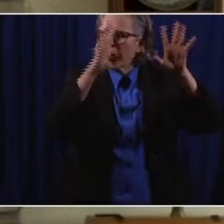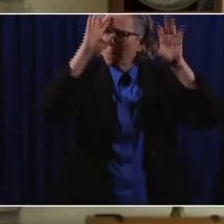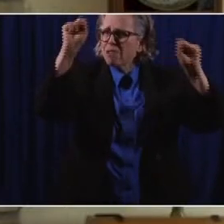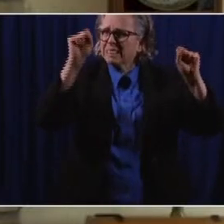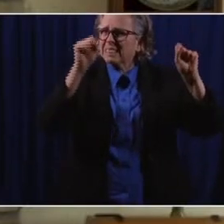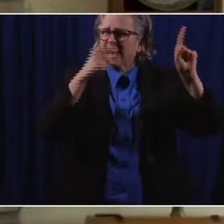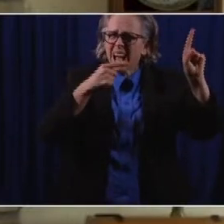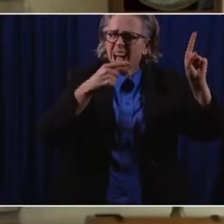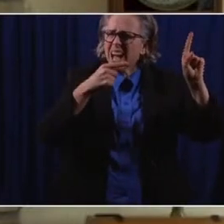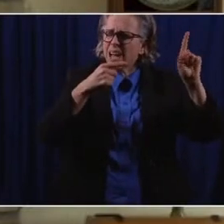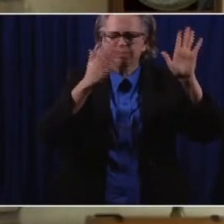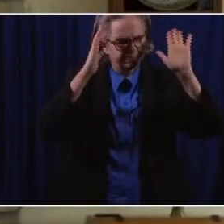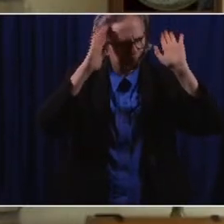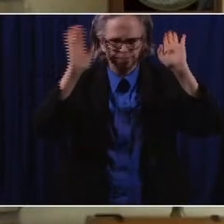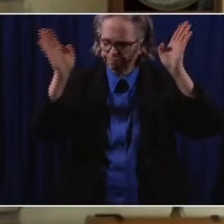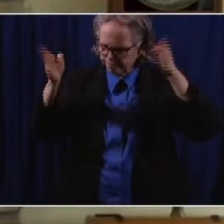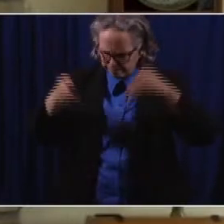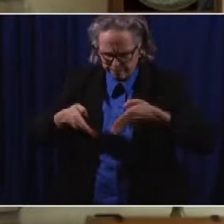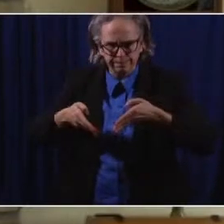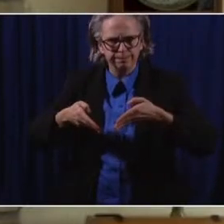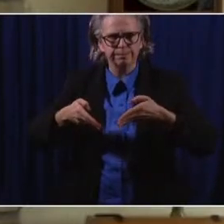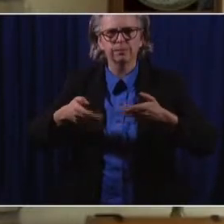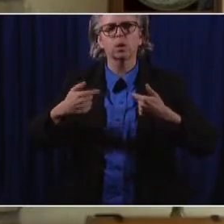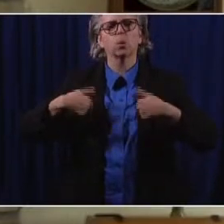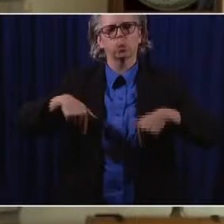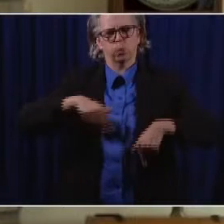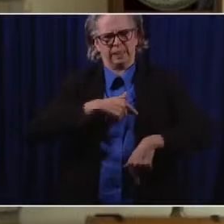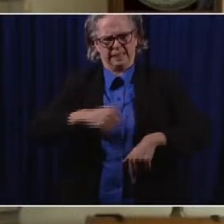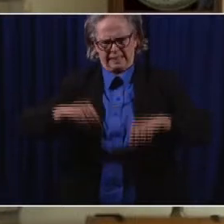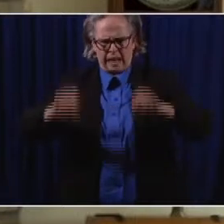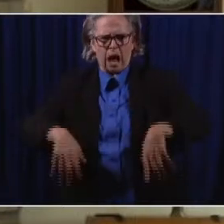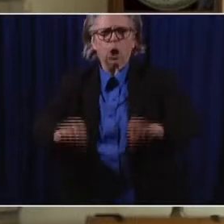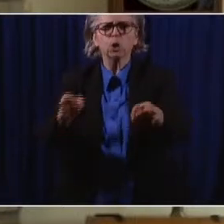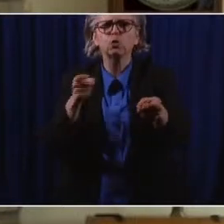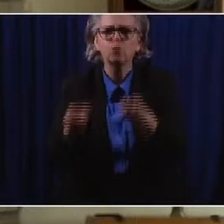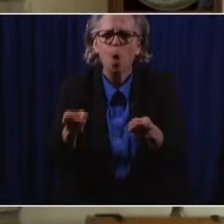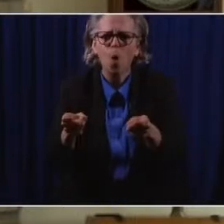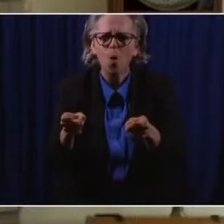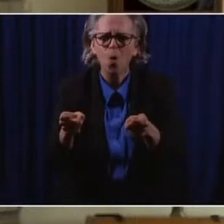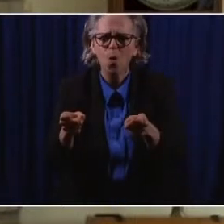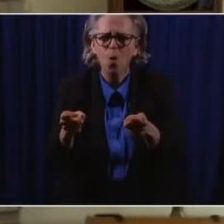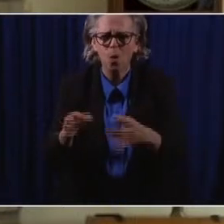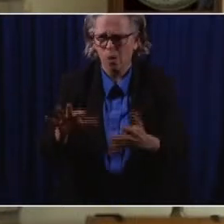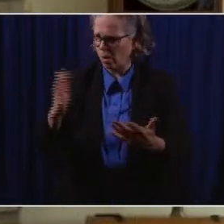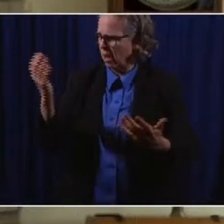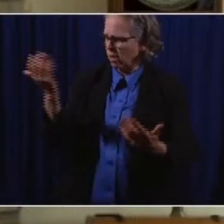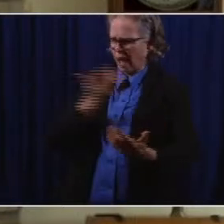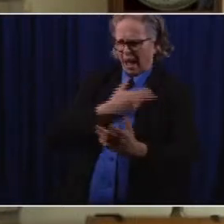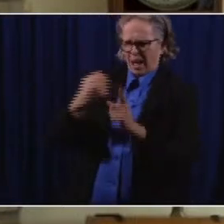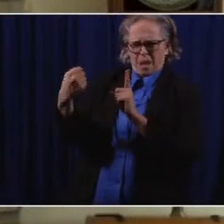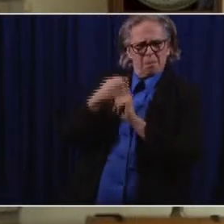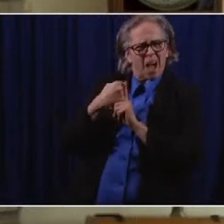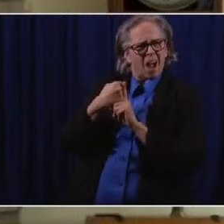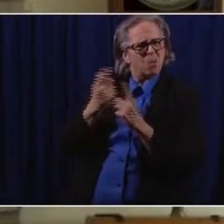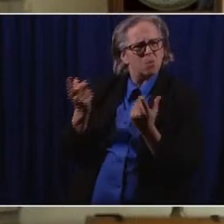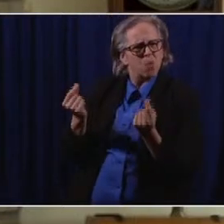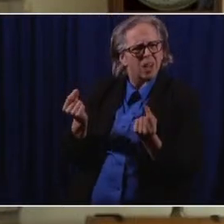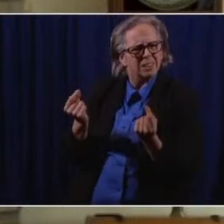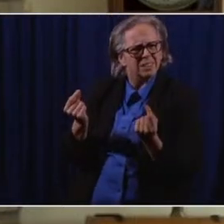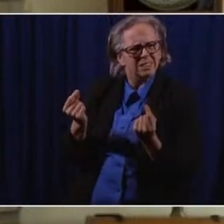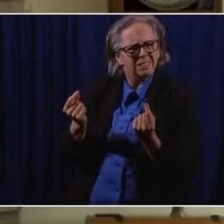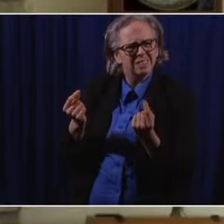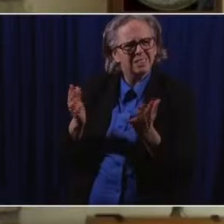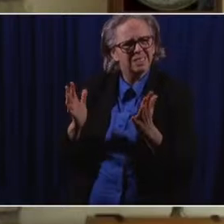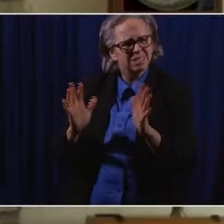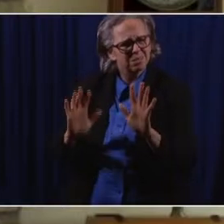do, that we can actually impact. The things that we can do to fight back against the